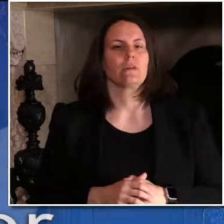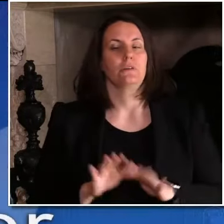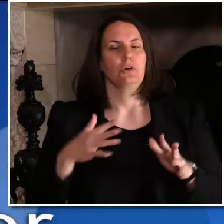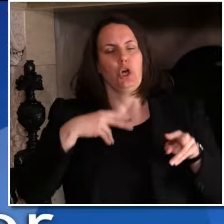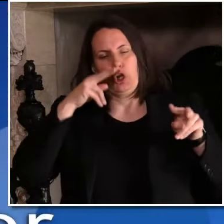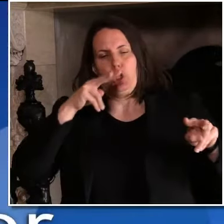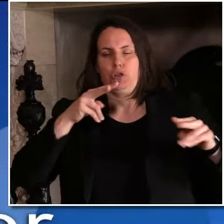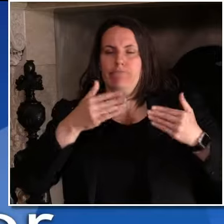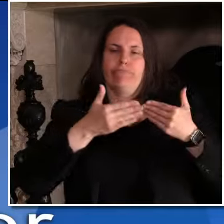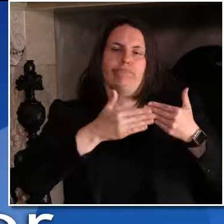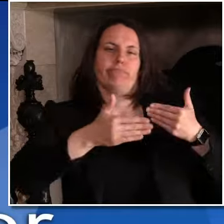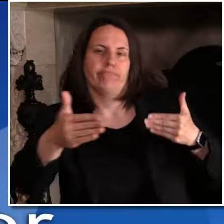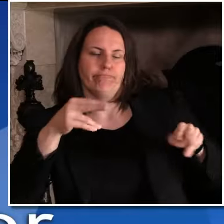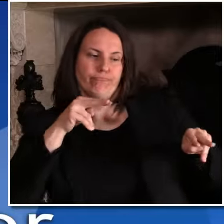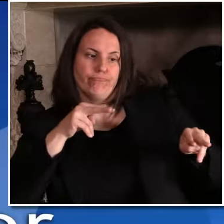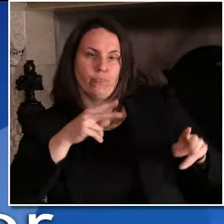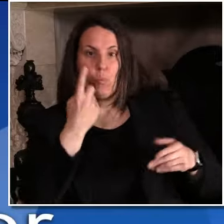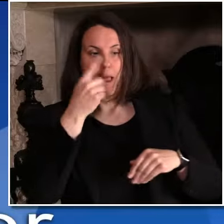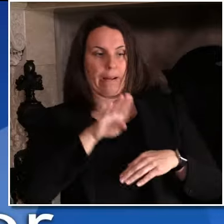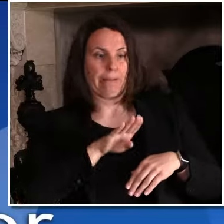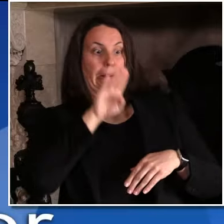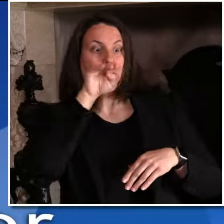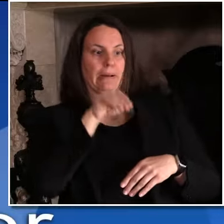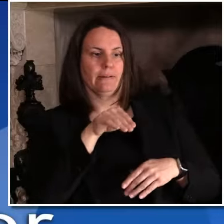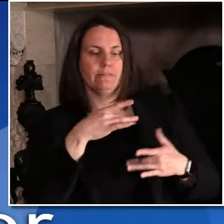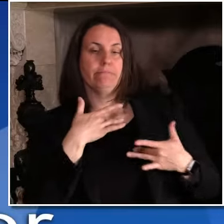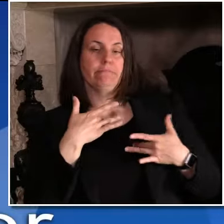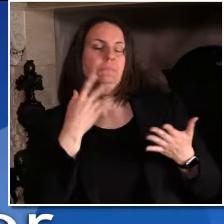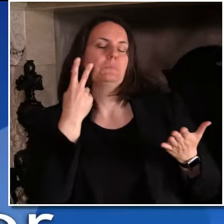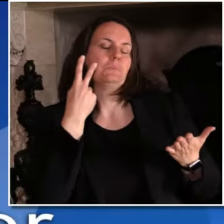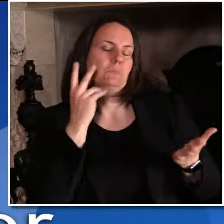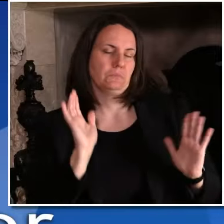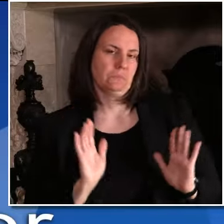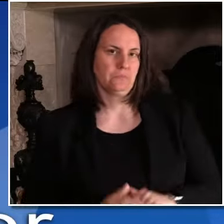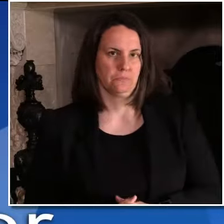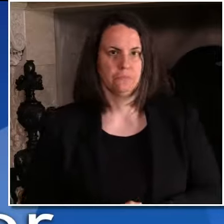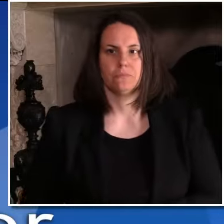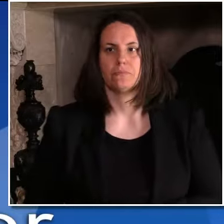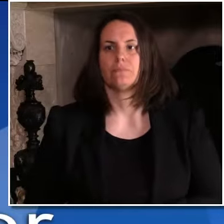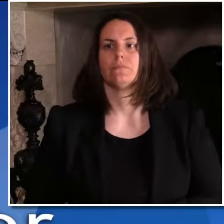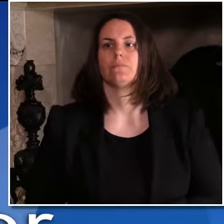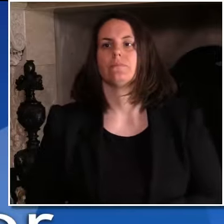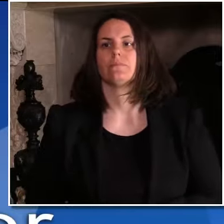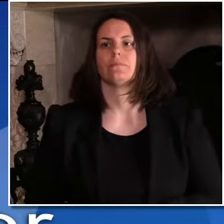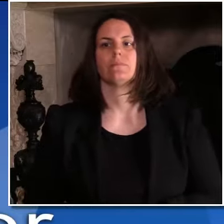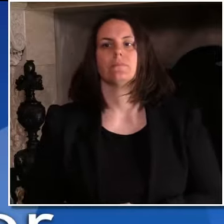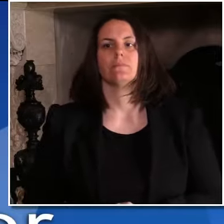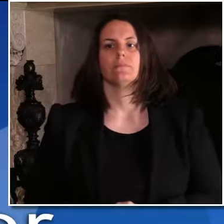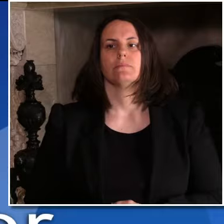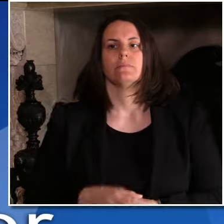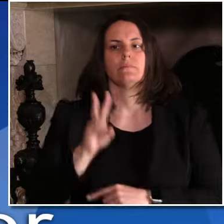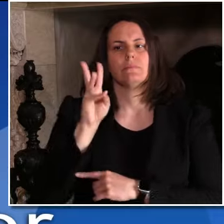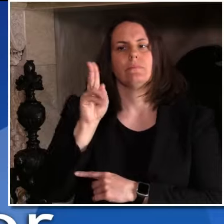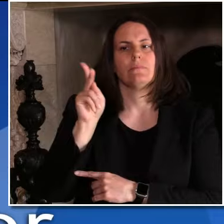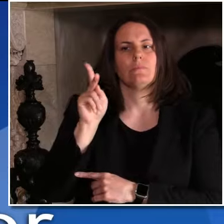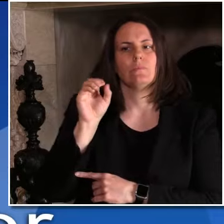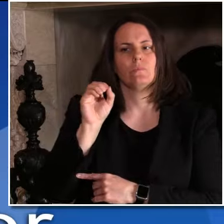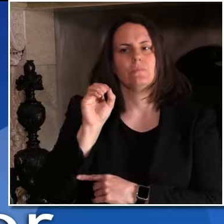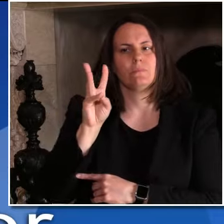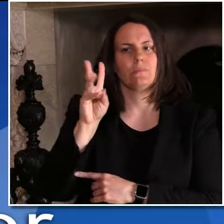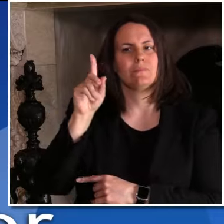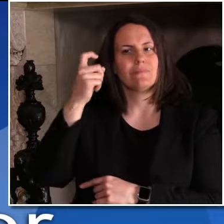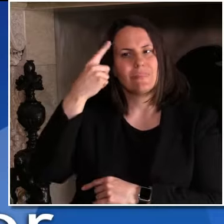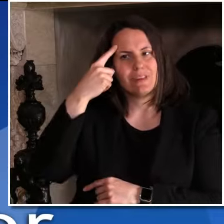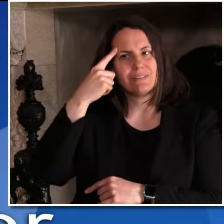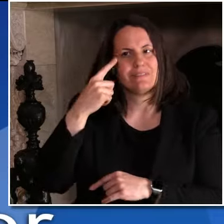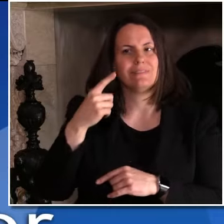Hi there. This is with WKOW. I just got skipped because of some technical issues. Am I able to come in and